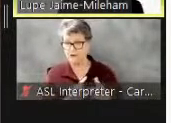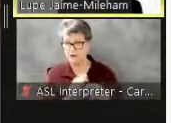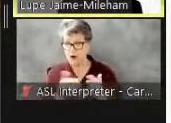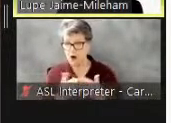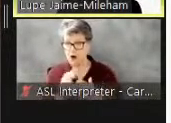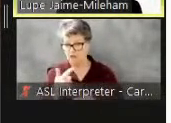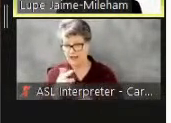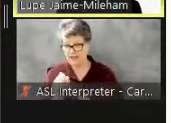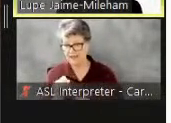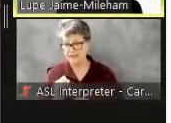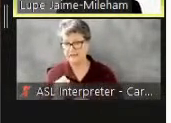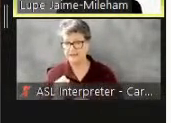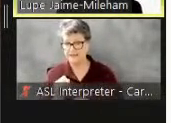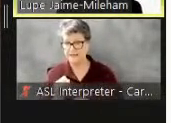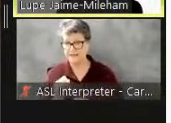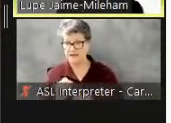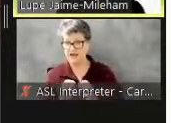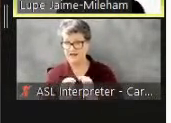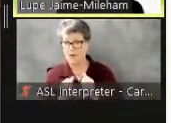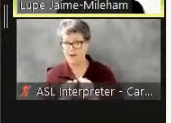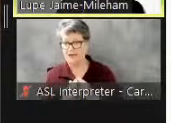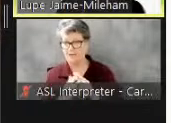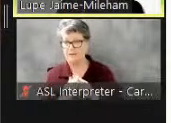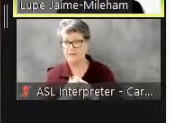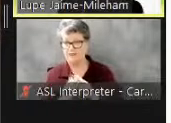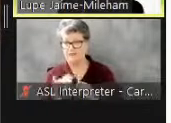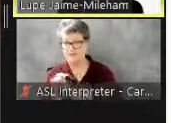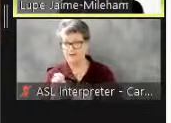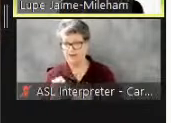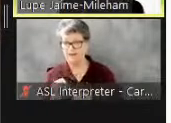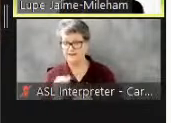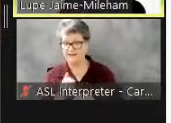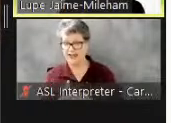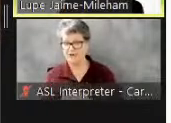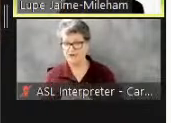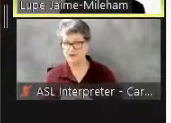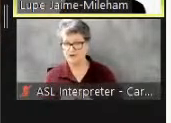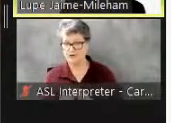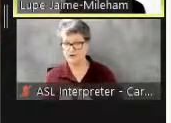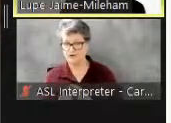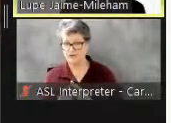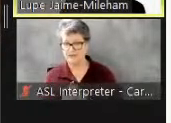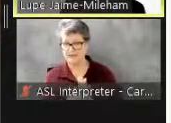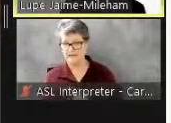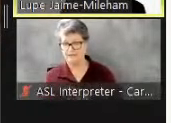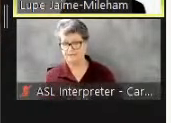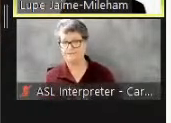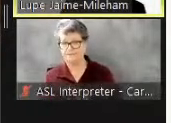of how we implemented regs after the state.